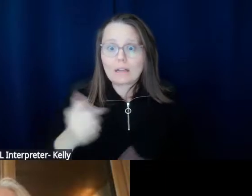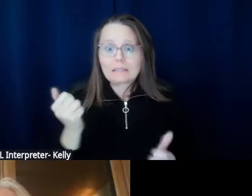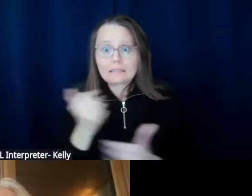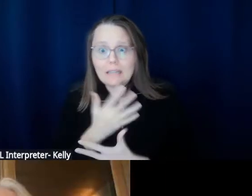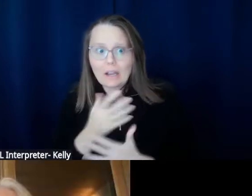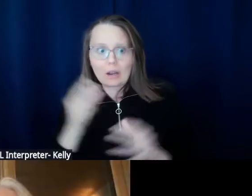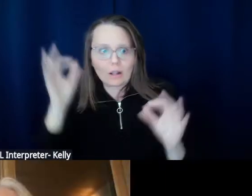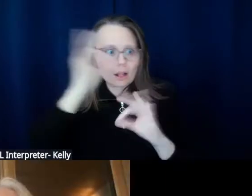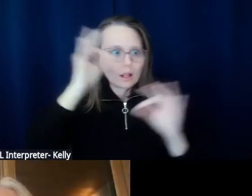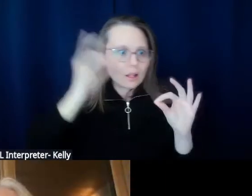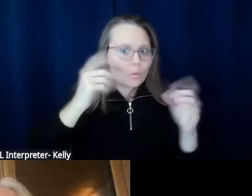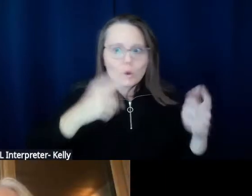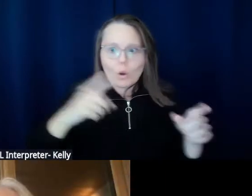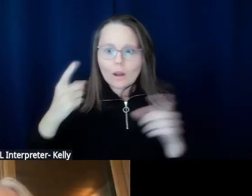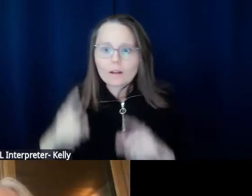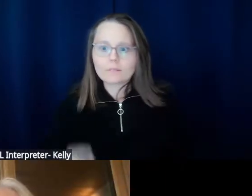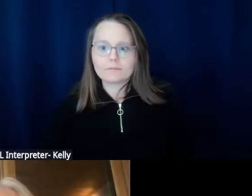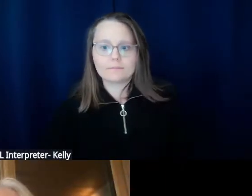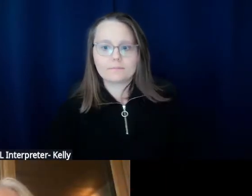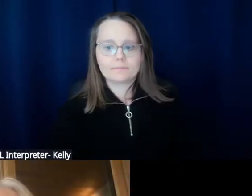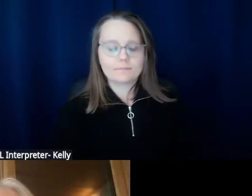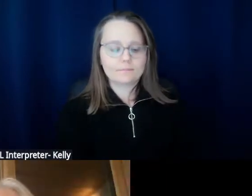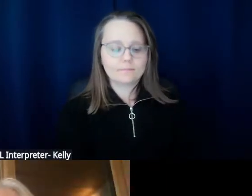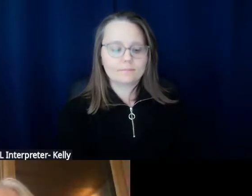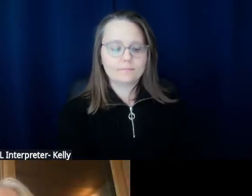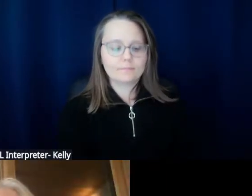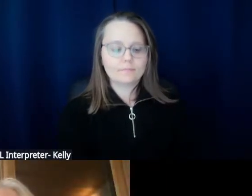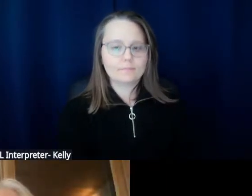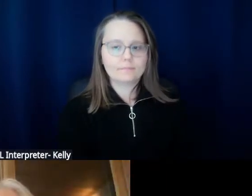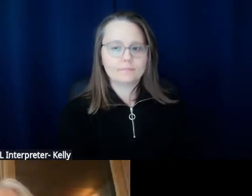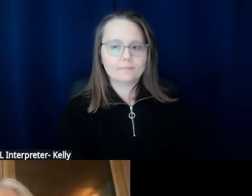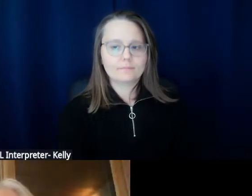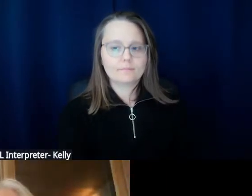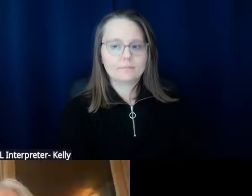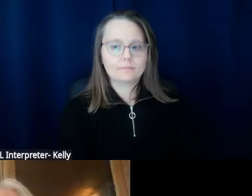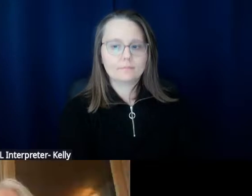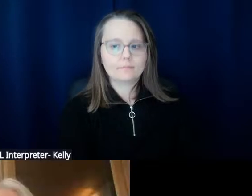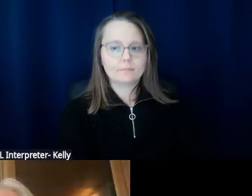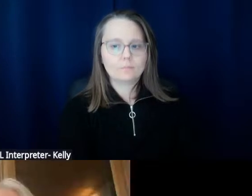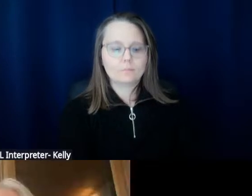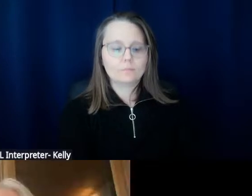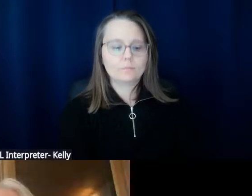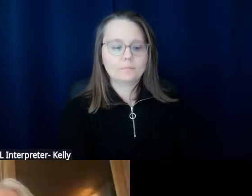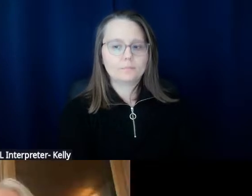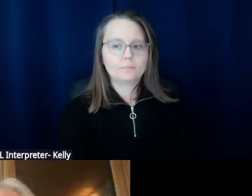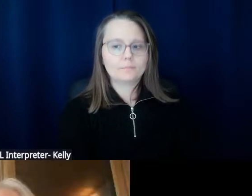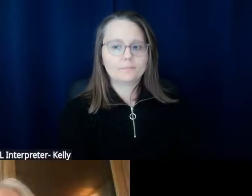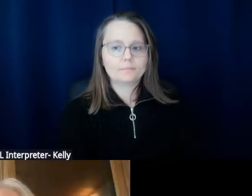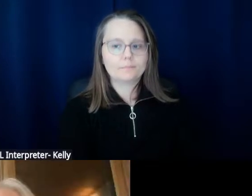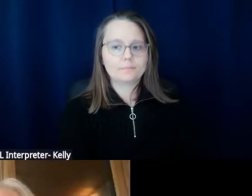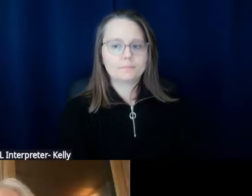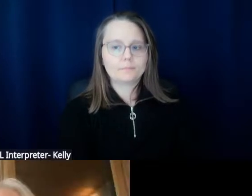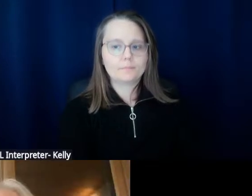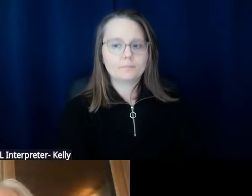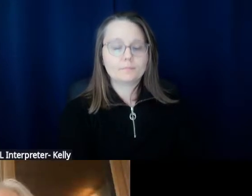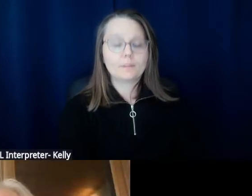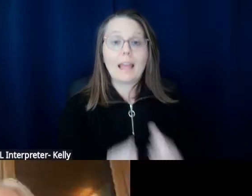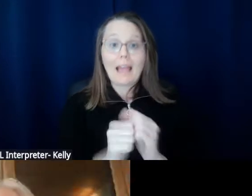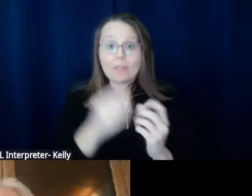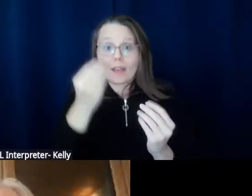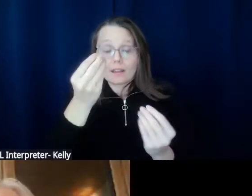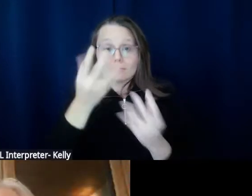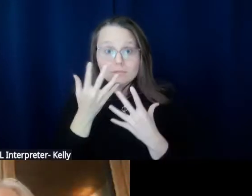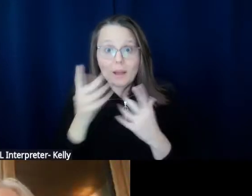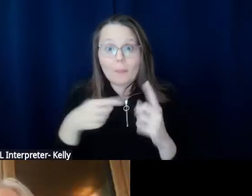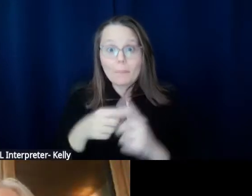on. It was devastating. And the way she presented the news of Stargardt disease to me at